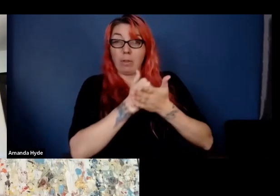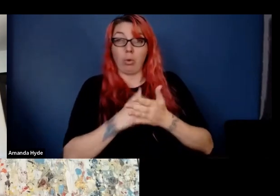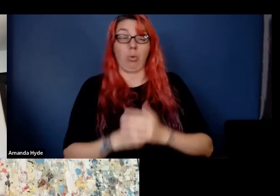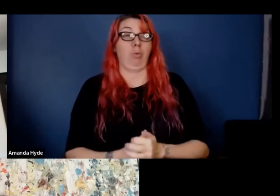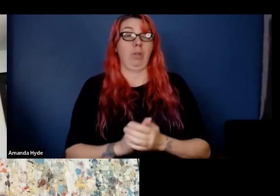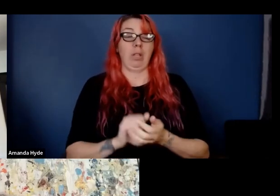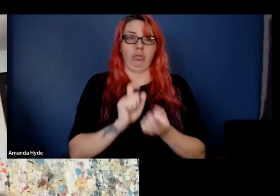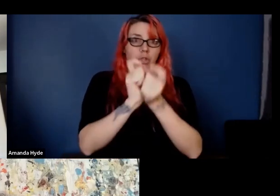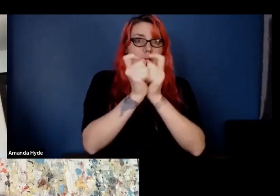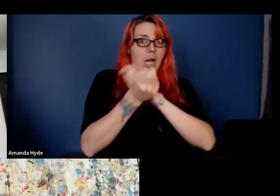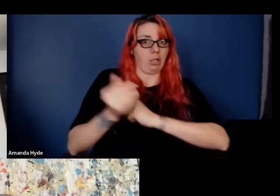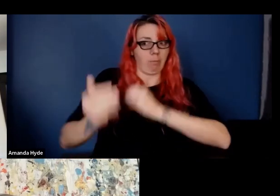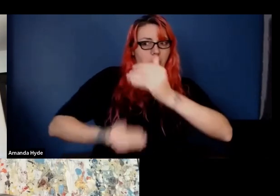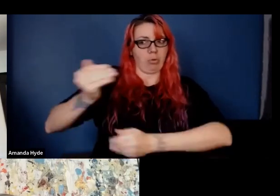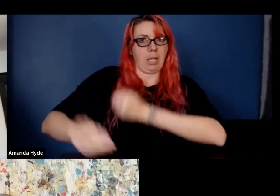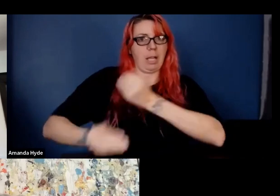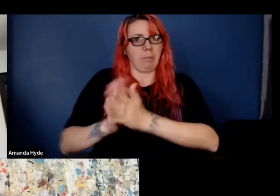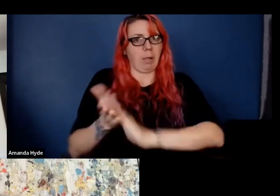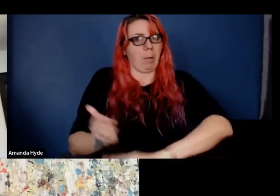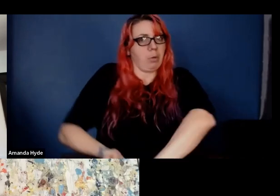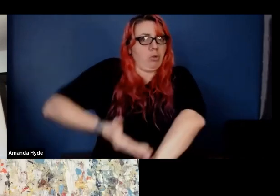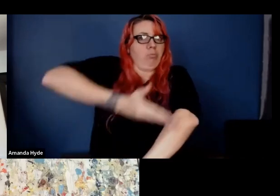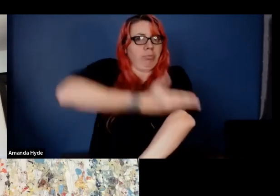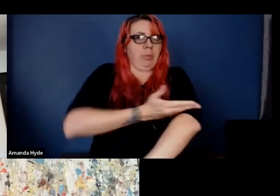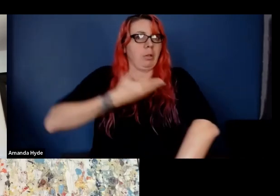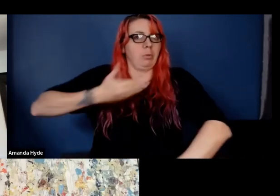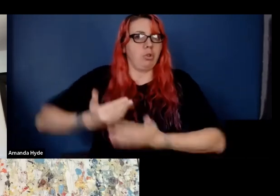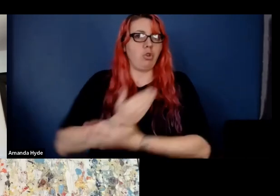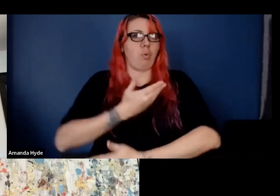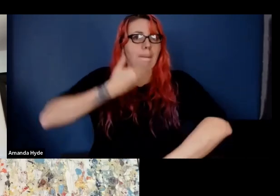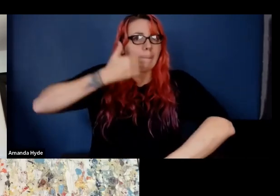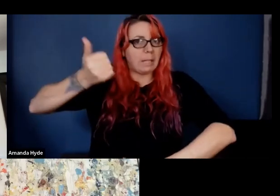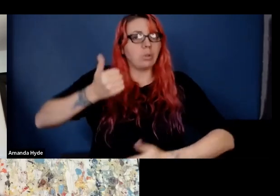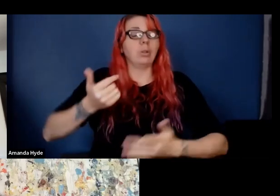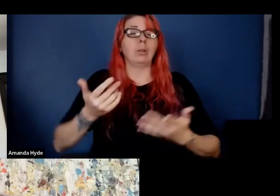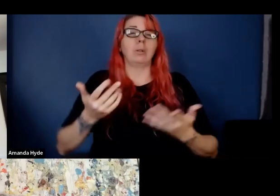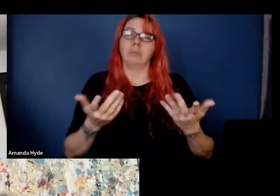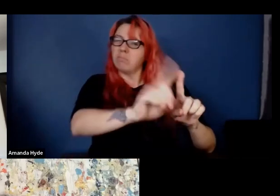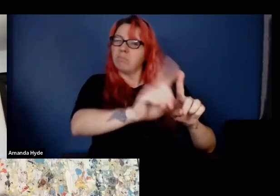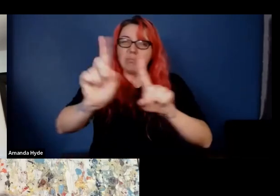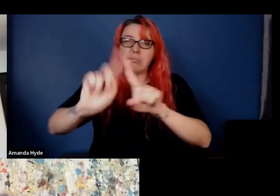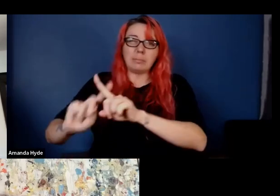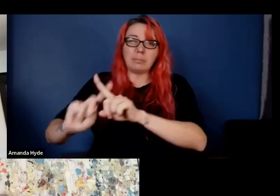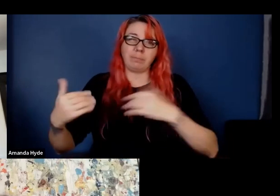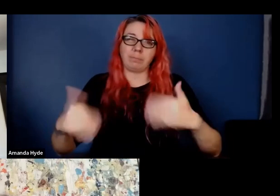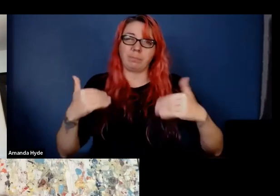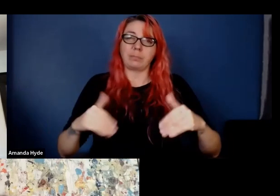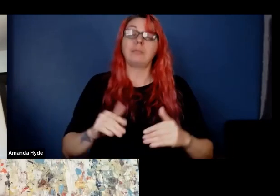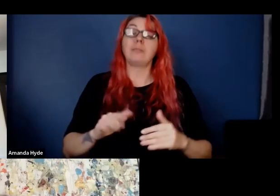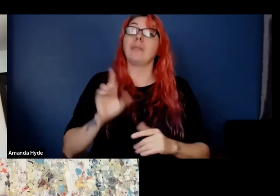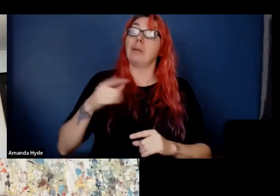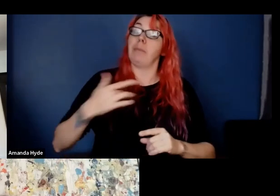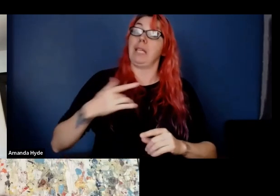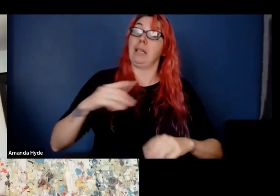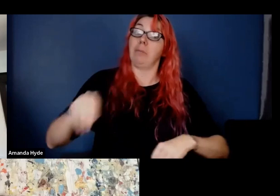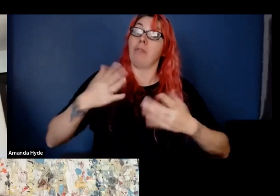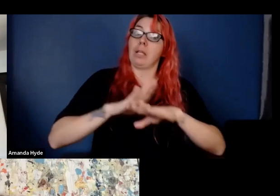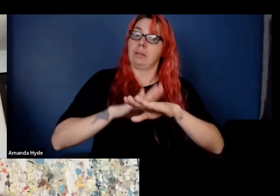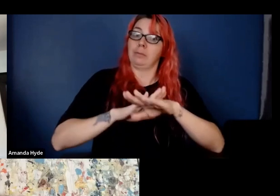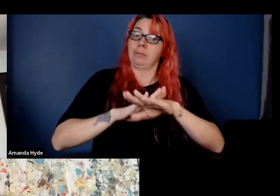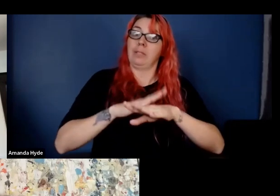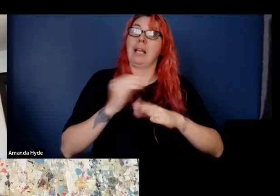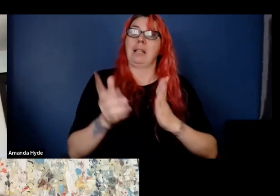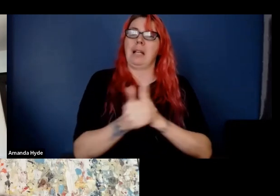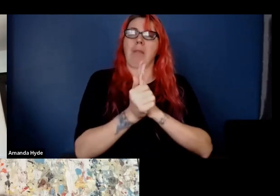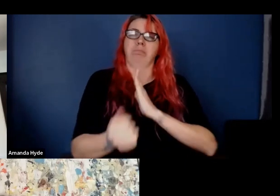range of professional development services. Douglas provides a lot of advice and expertise for us here at Equity,